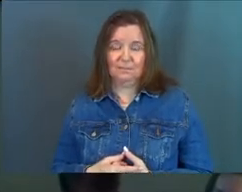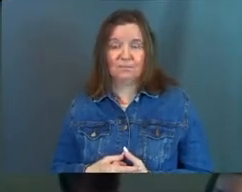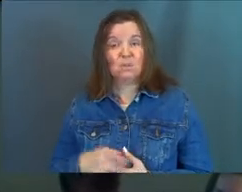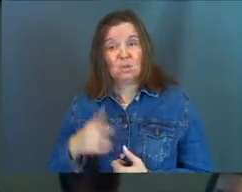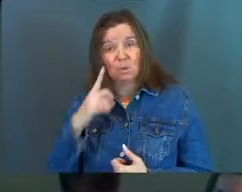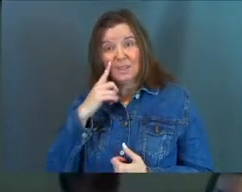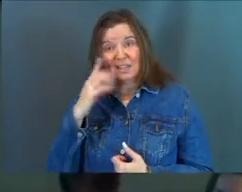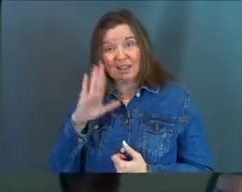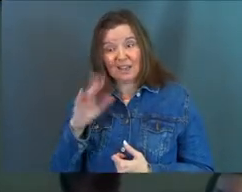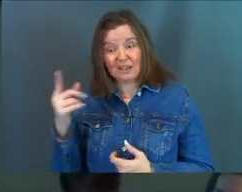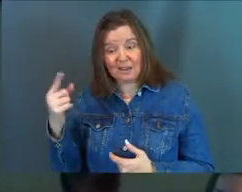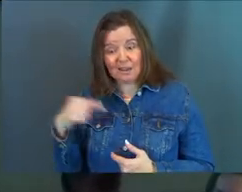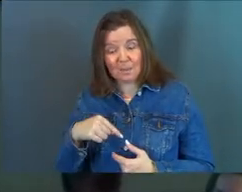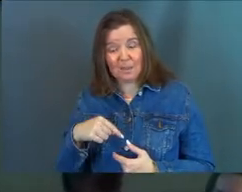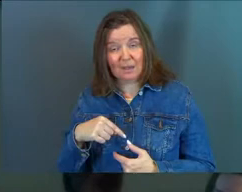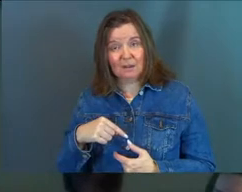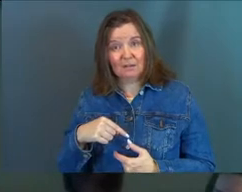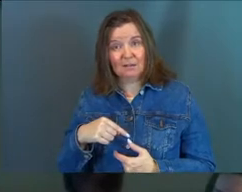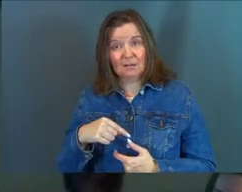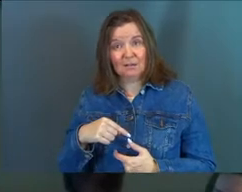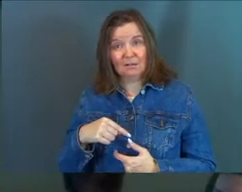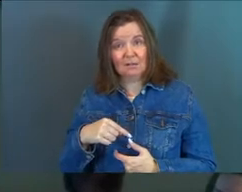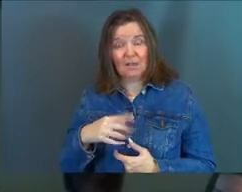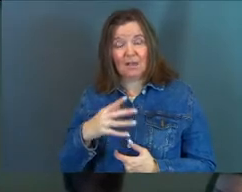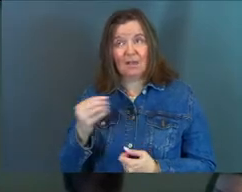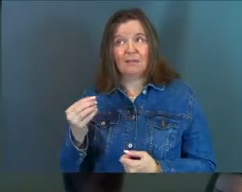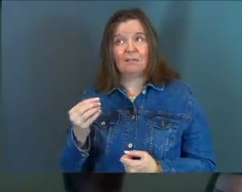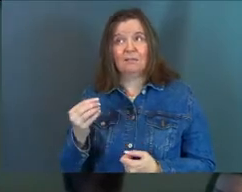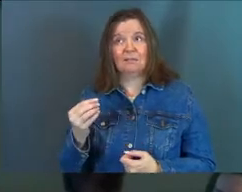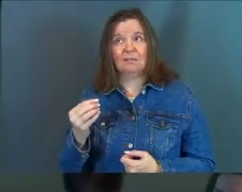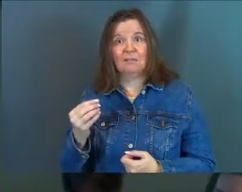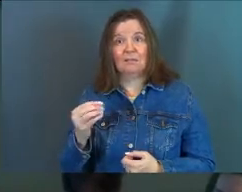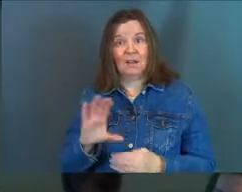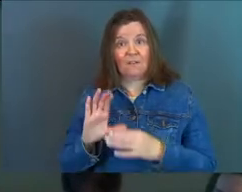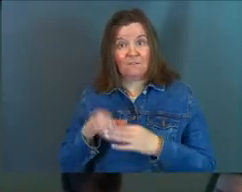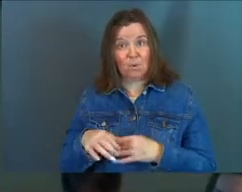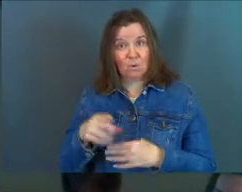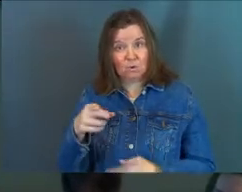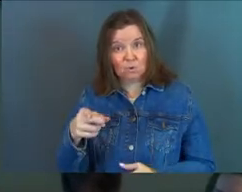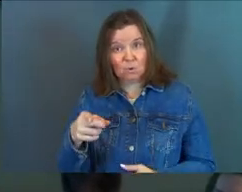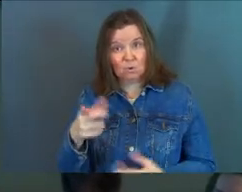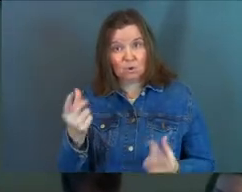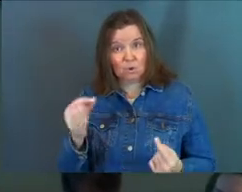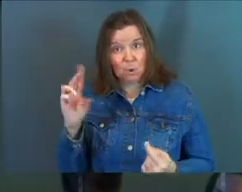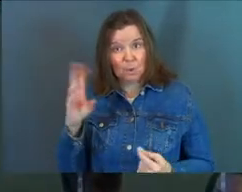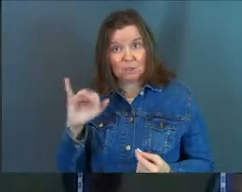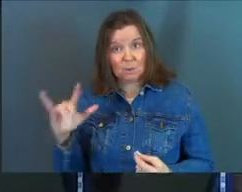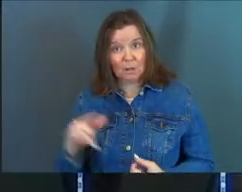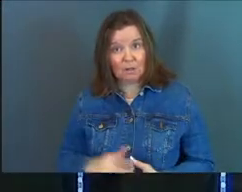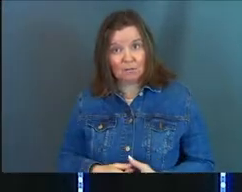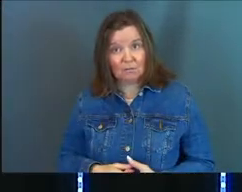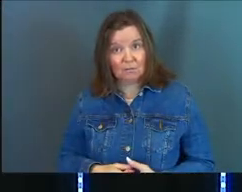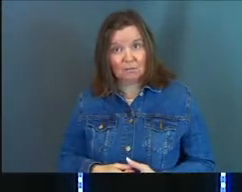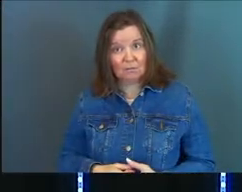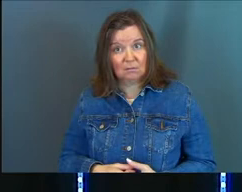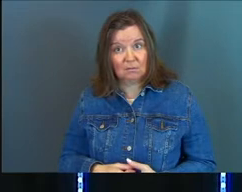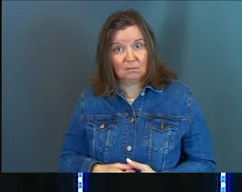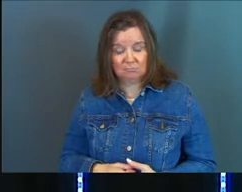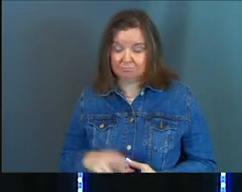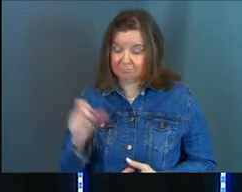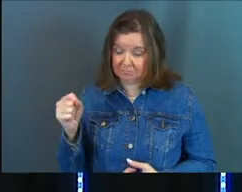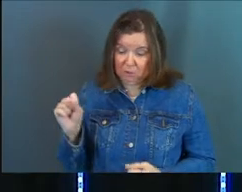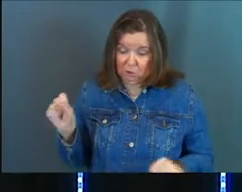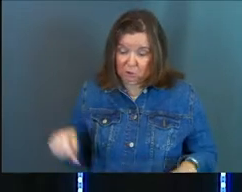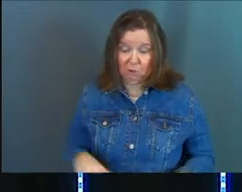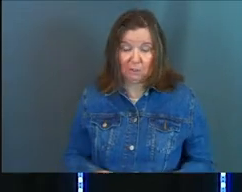Do you think that God could come in and force you to do his will? Heck